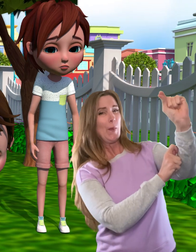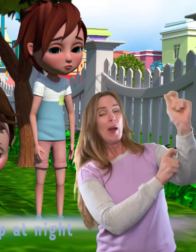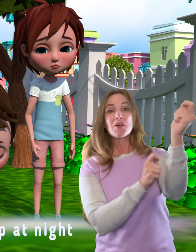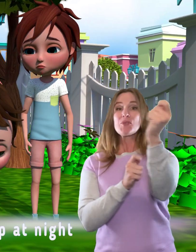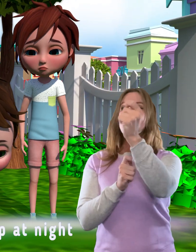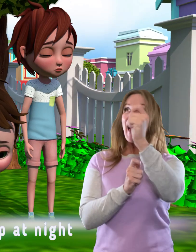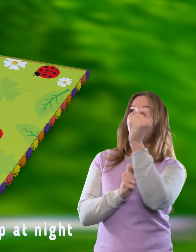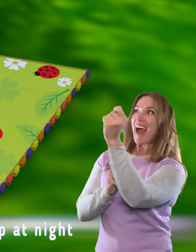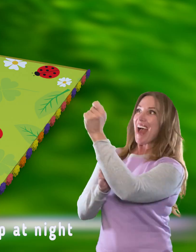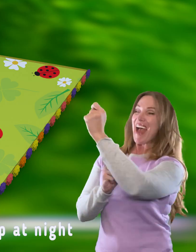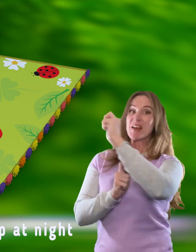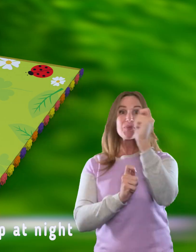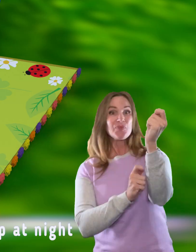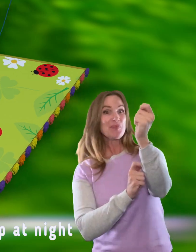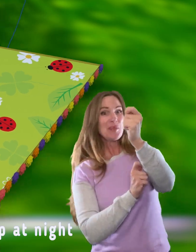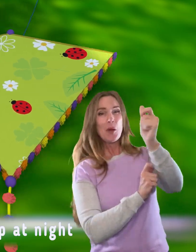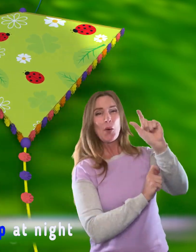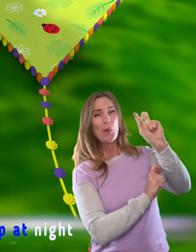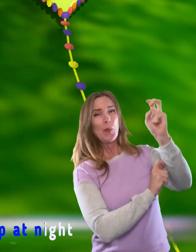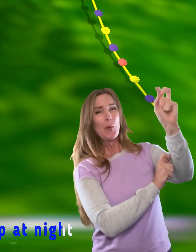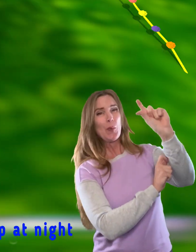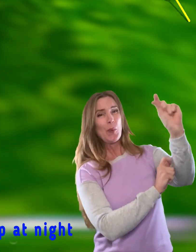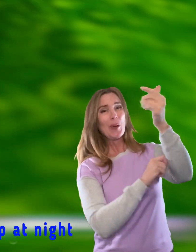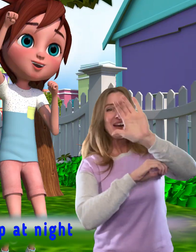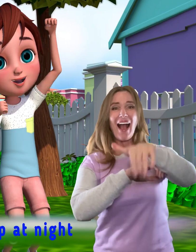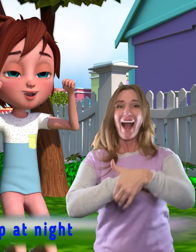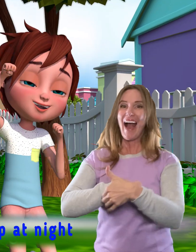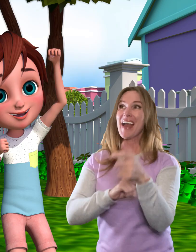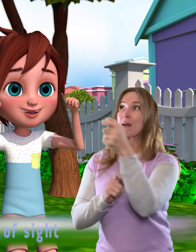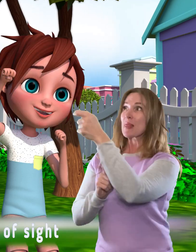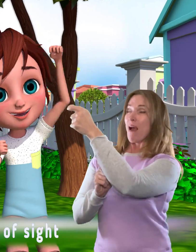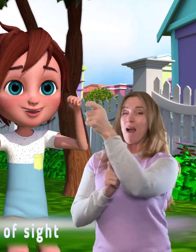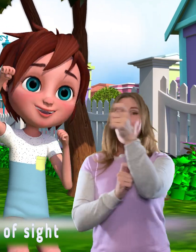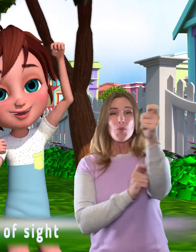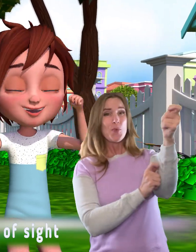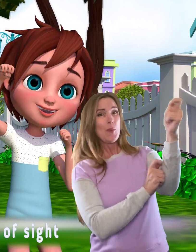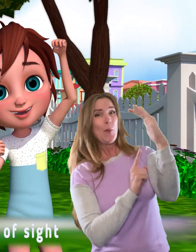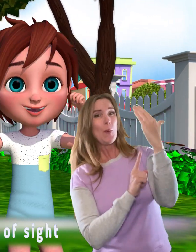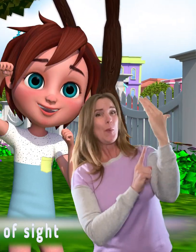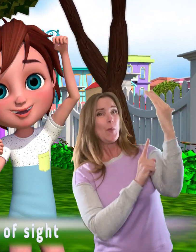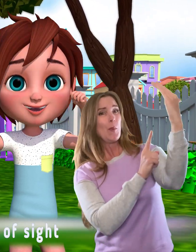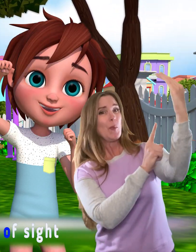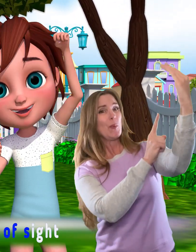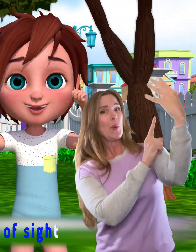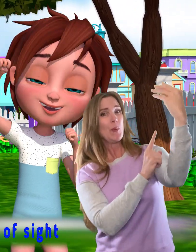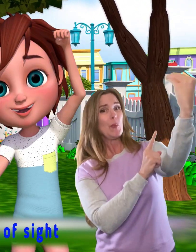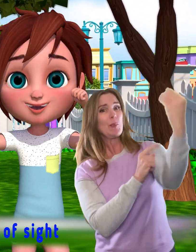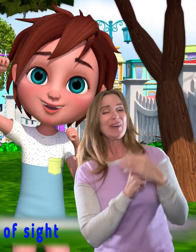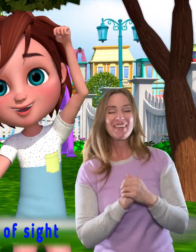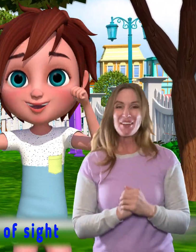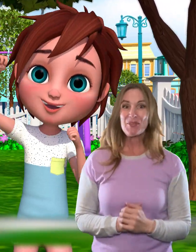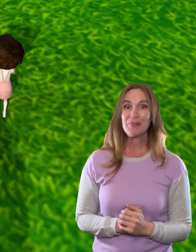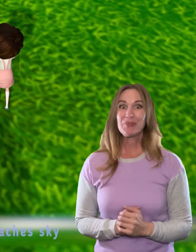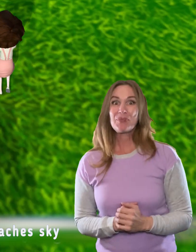sight. Here we go with the kite to fly up at night. Here we go with the kite flying